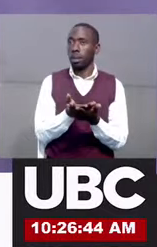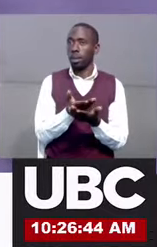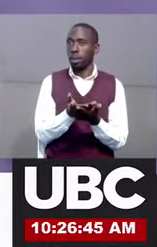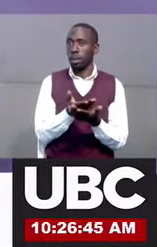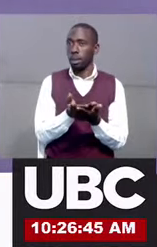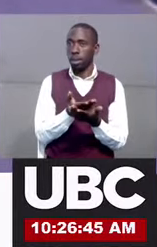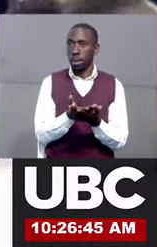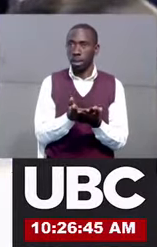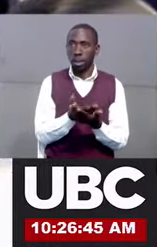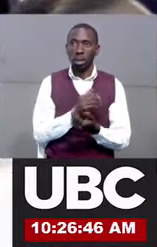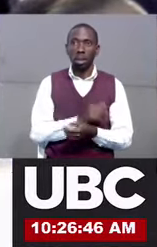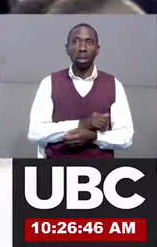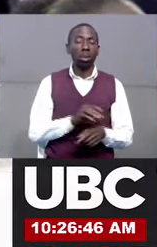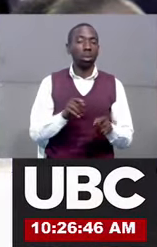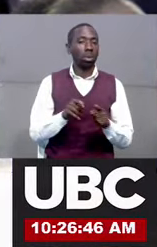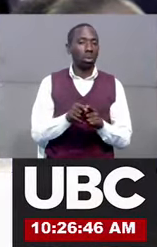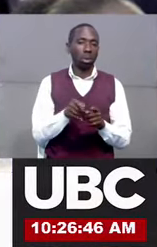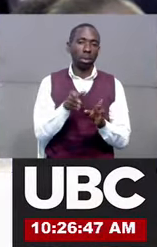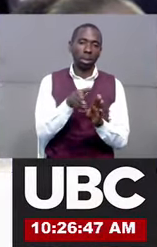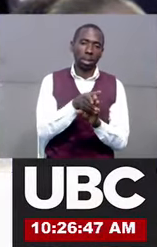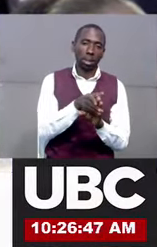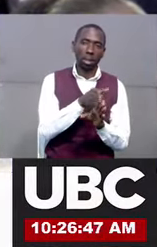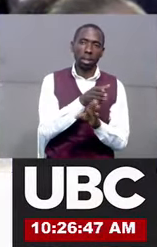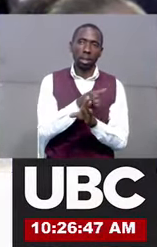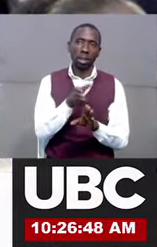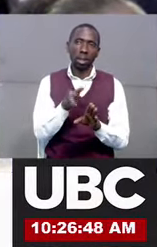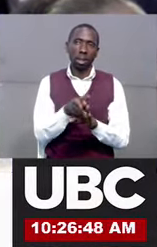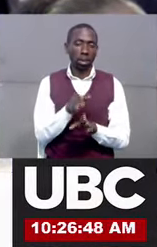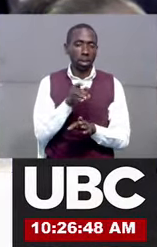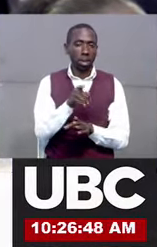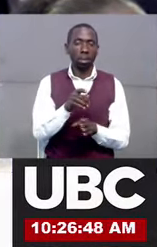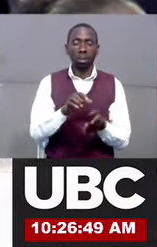and guidance for that matter.